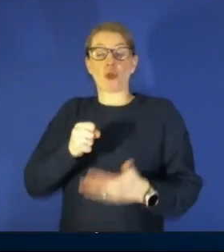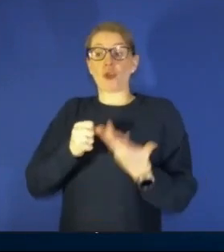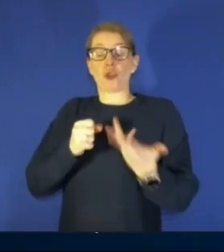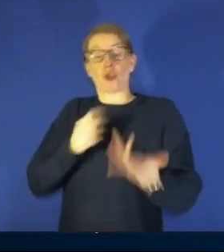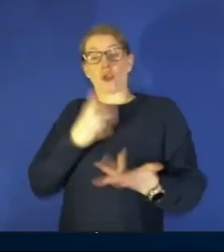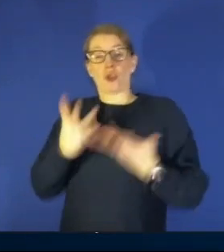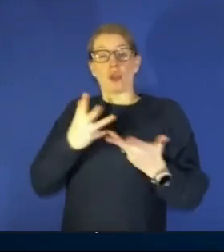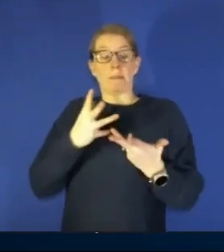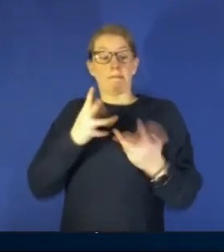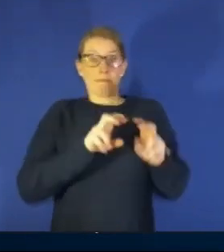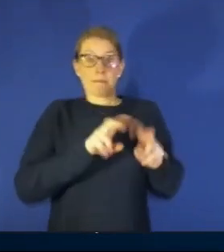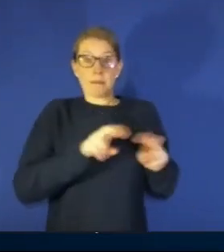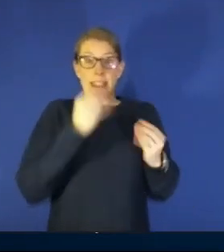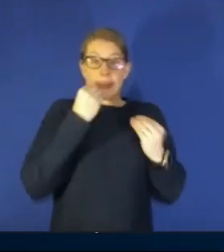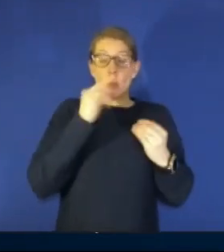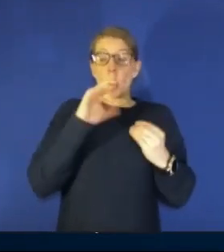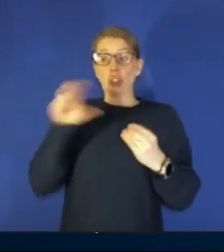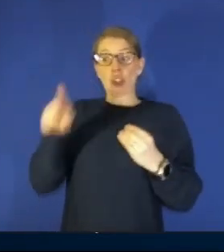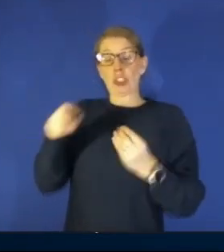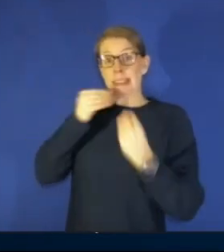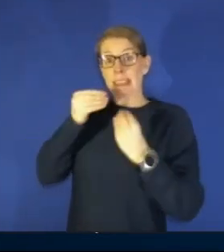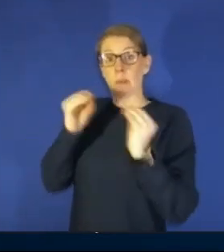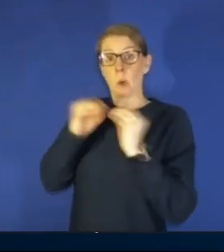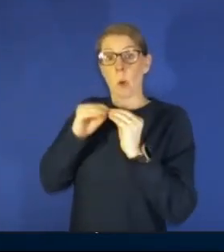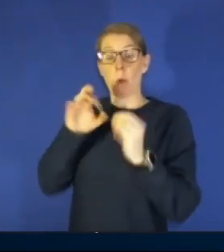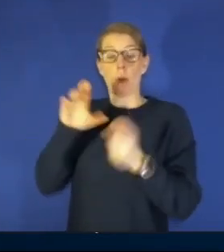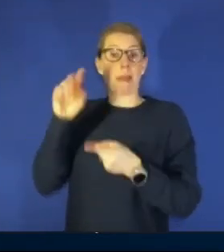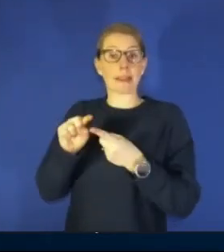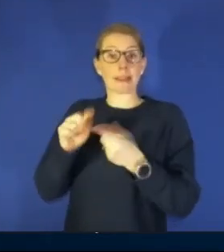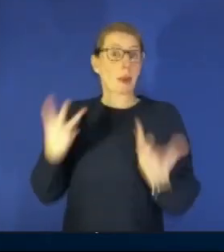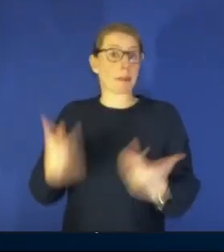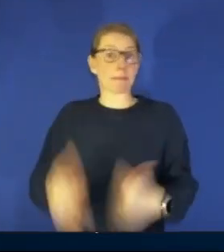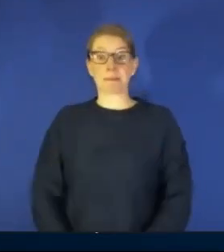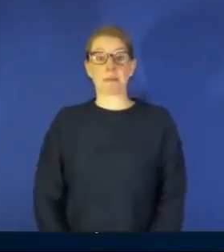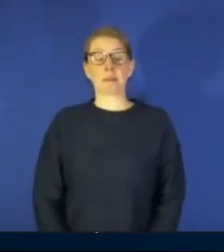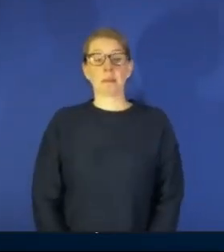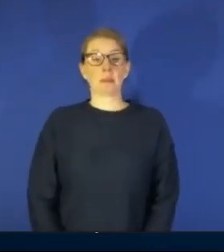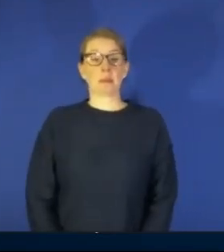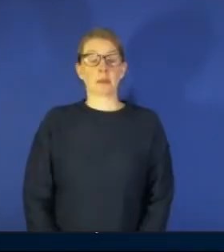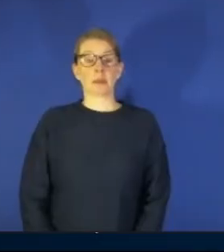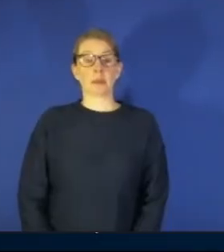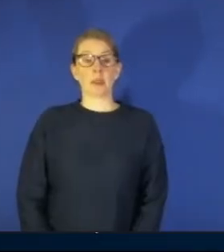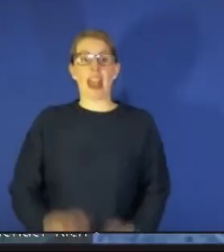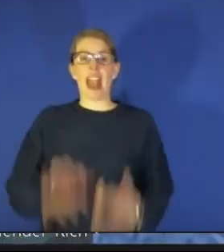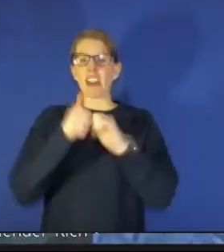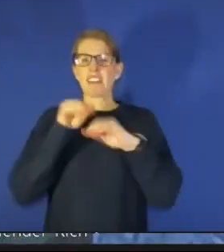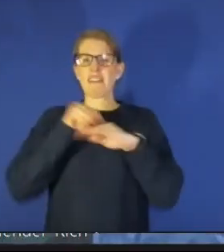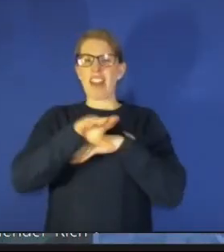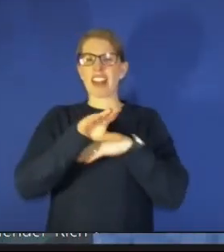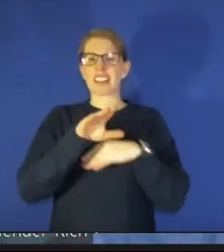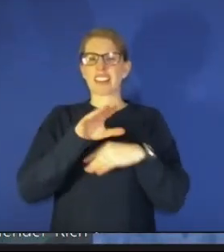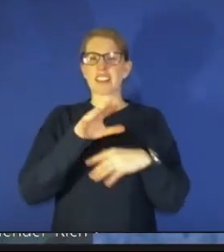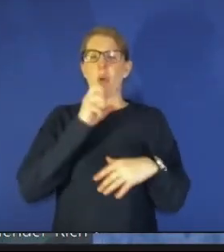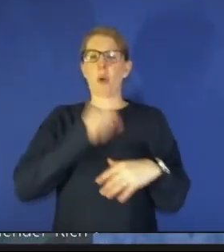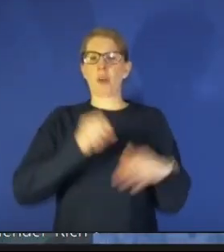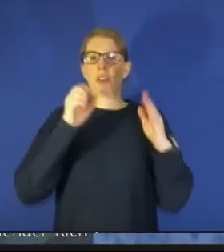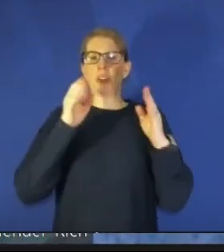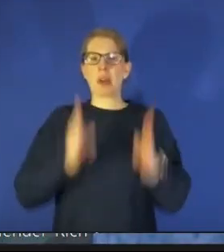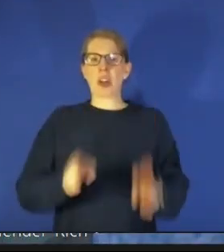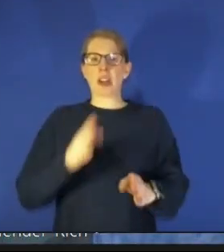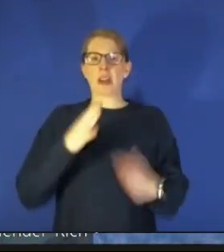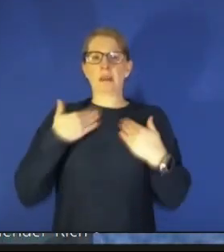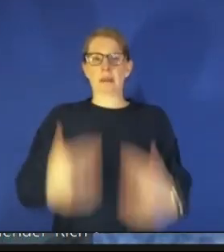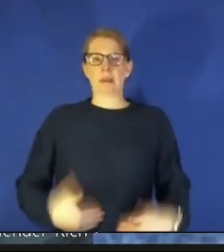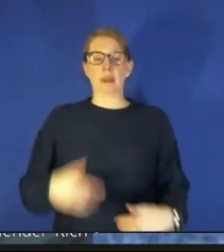what we need to be eating more of or less of. What are those effects? So it turns out as you get older,